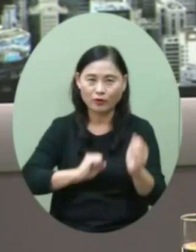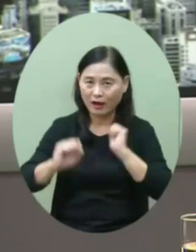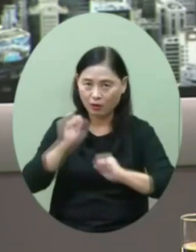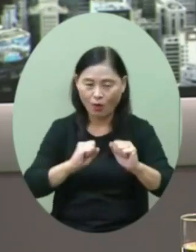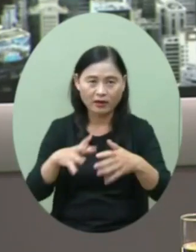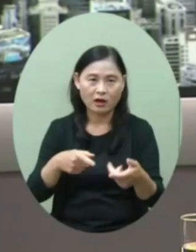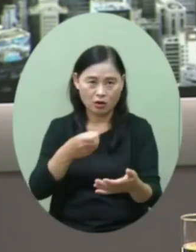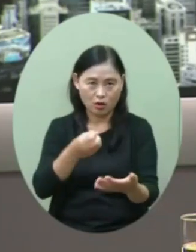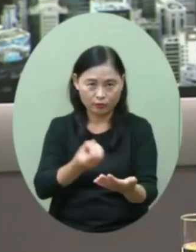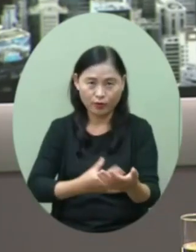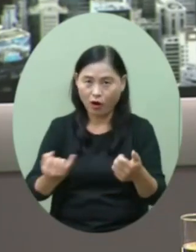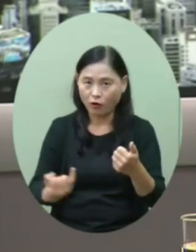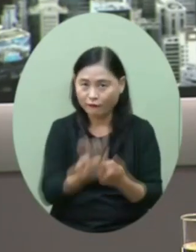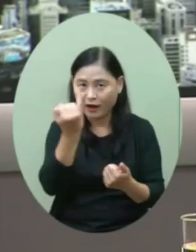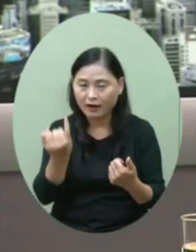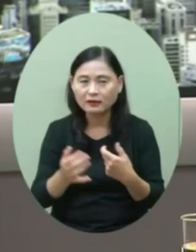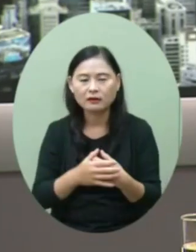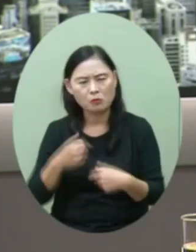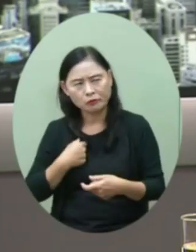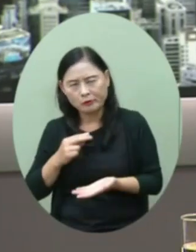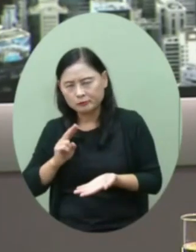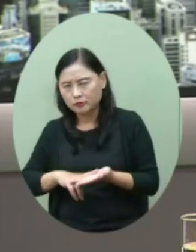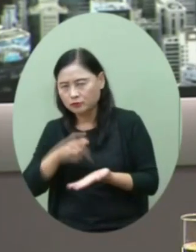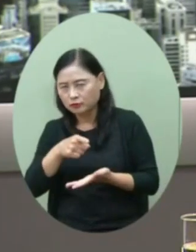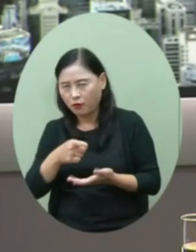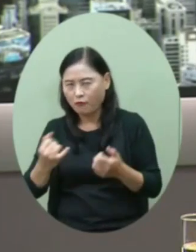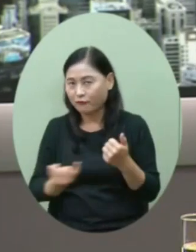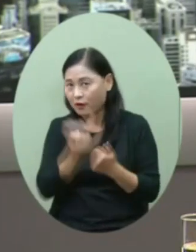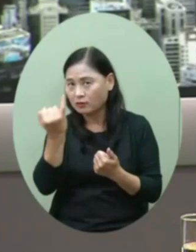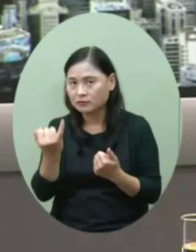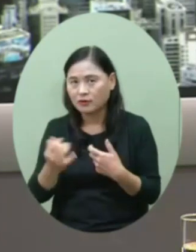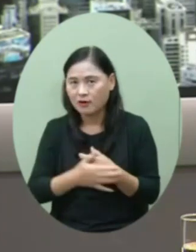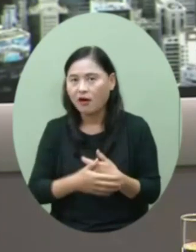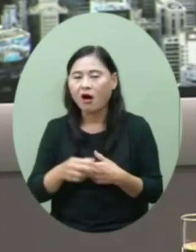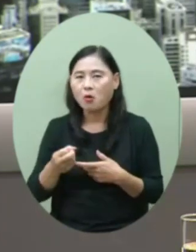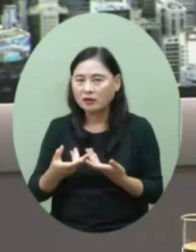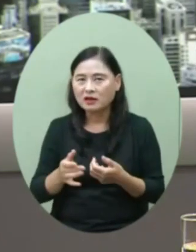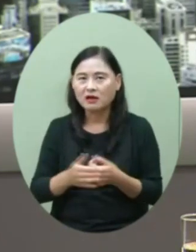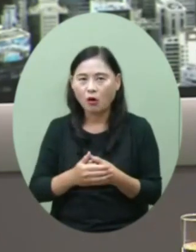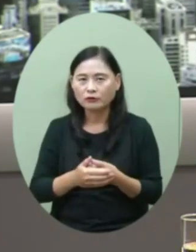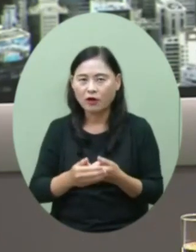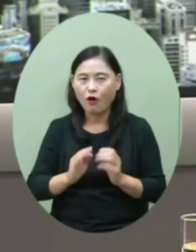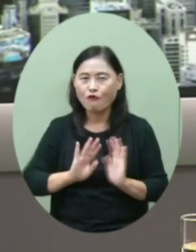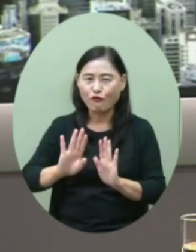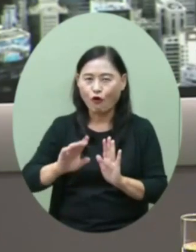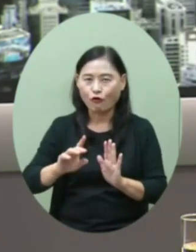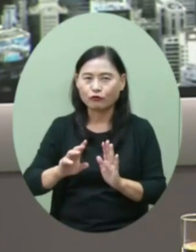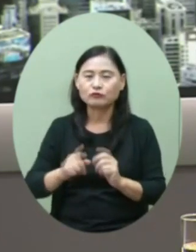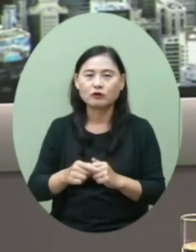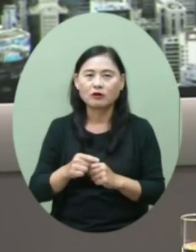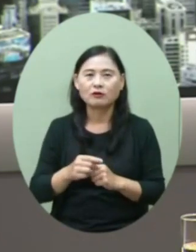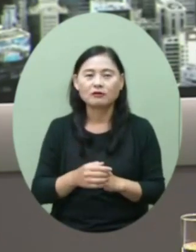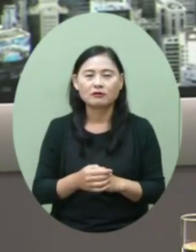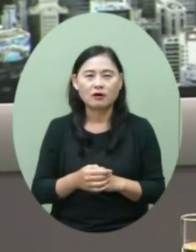circumstances where the four categories of crimes in this law have been committed or are being